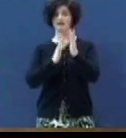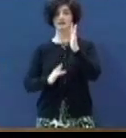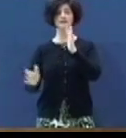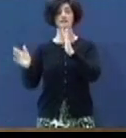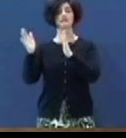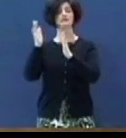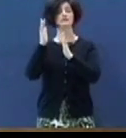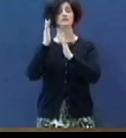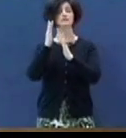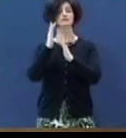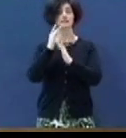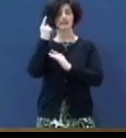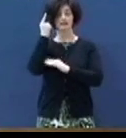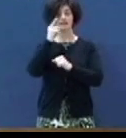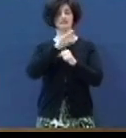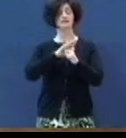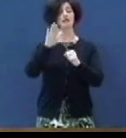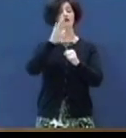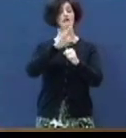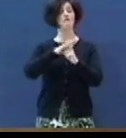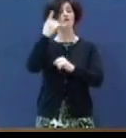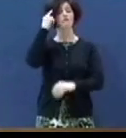sufficient for me.